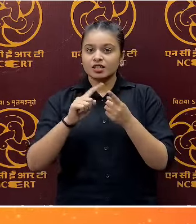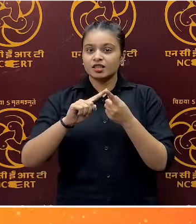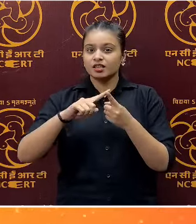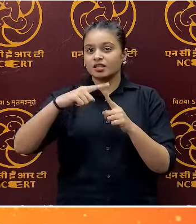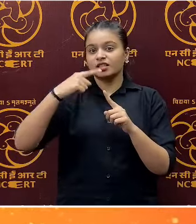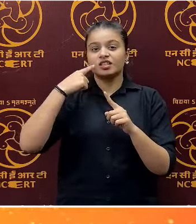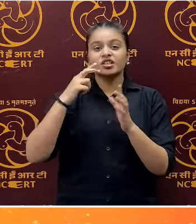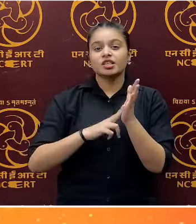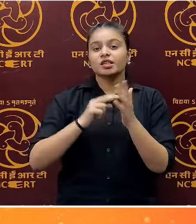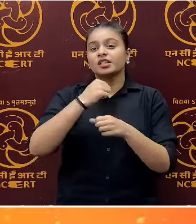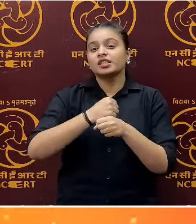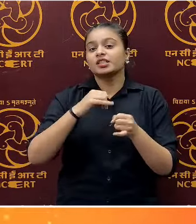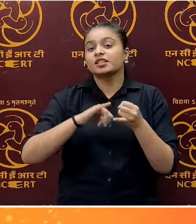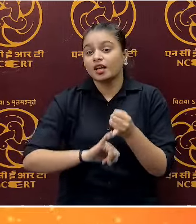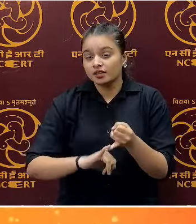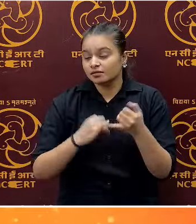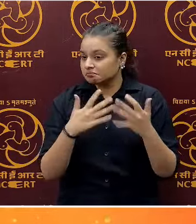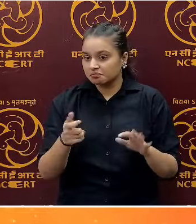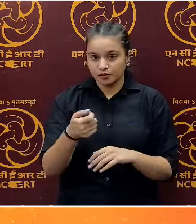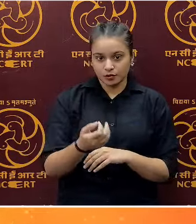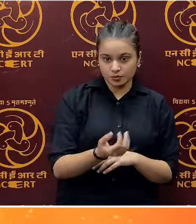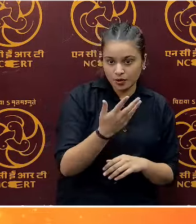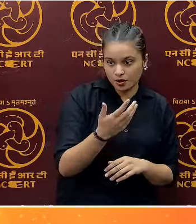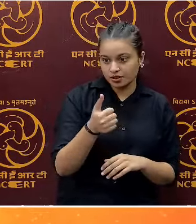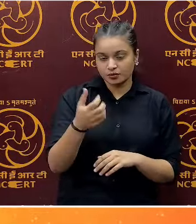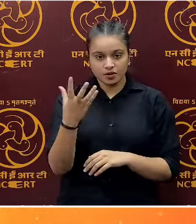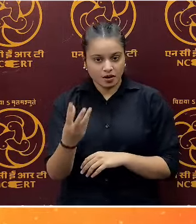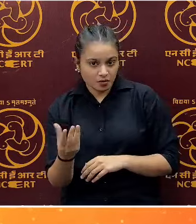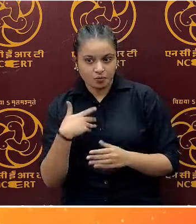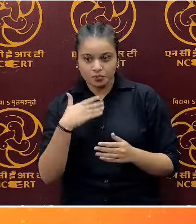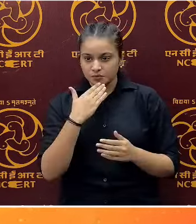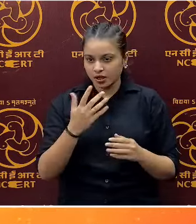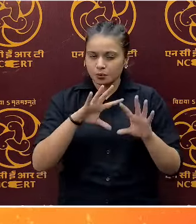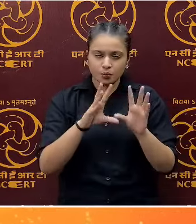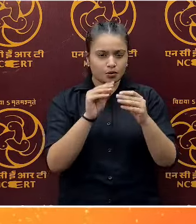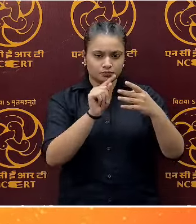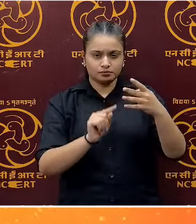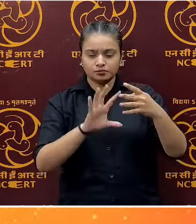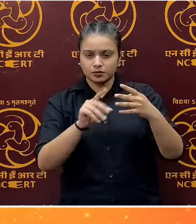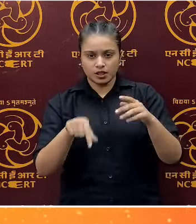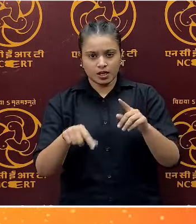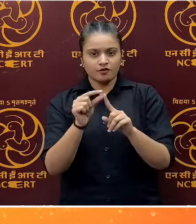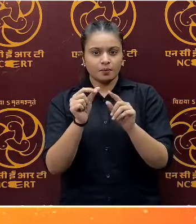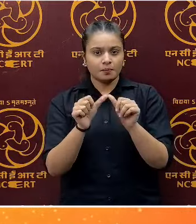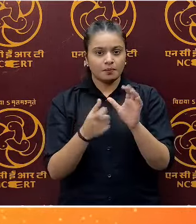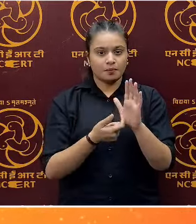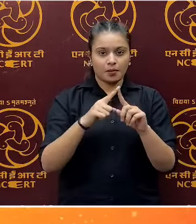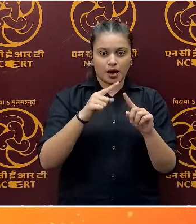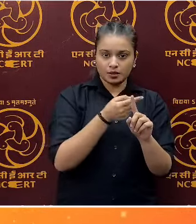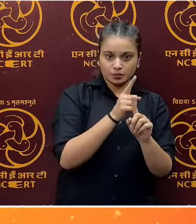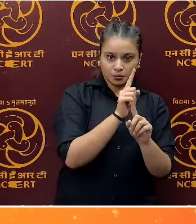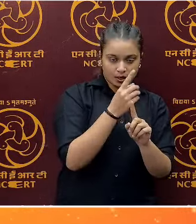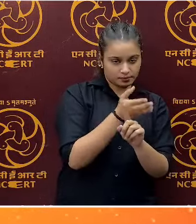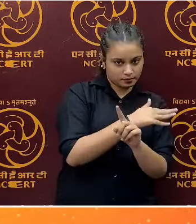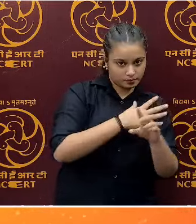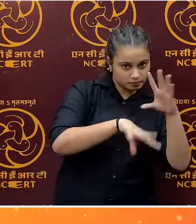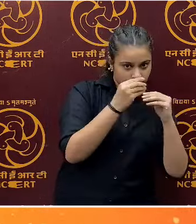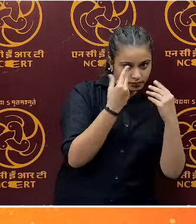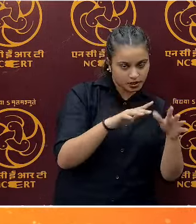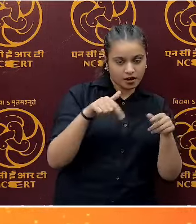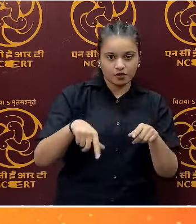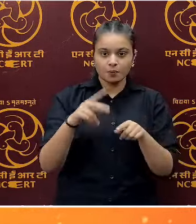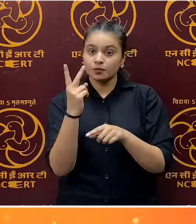remember, learning this chapter with you earlier. So now that we are in part 2, can we have a brief recap of what exactly we learned in part